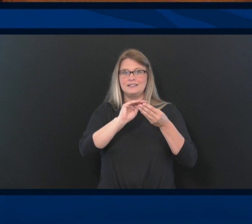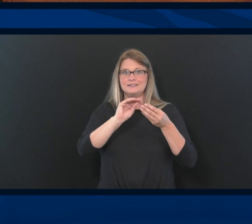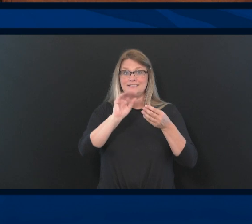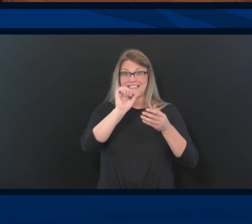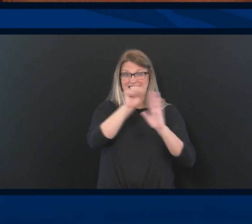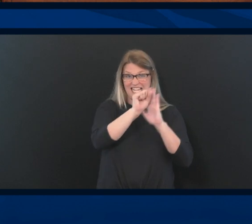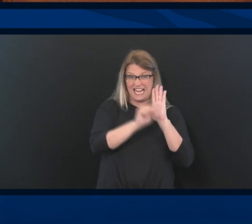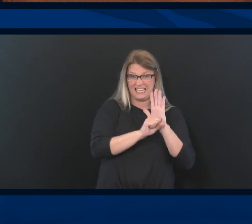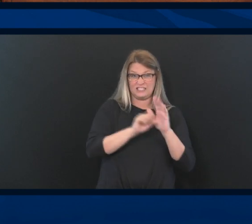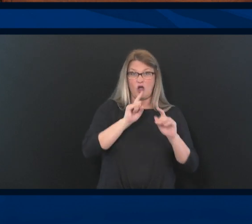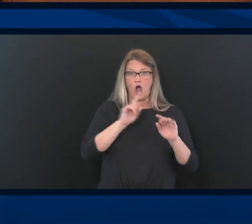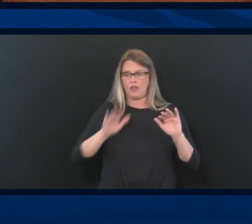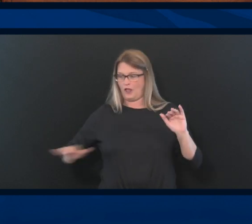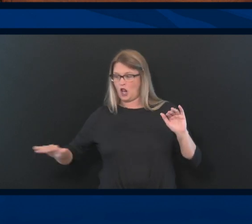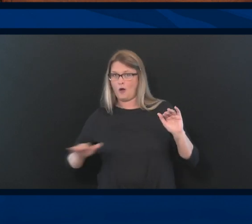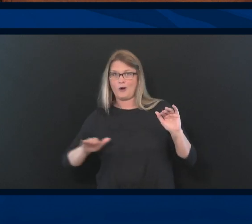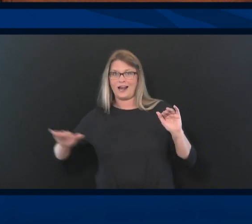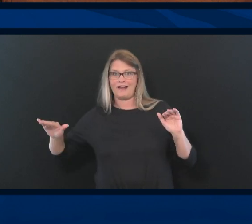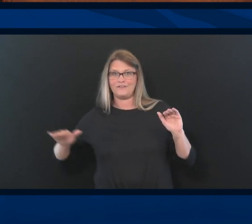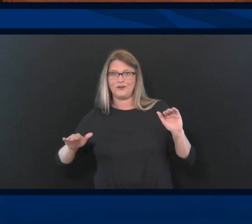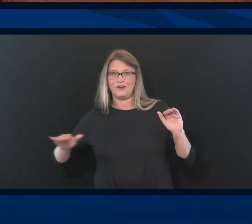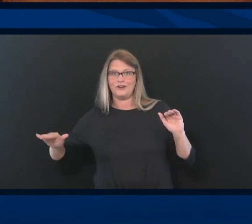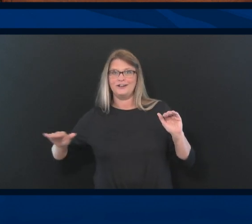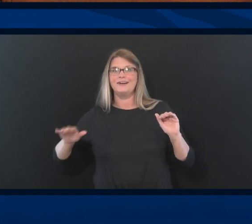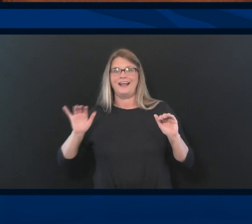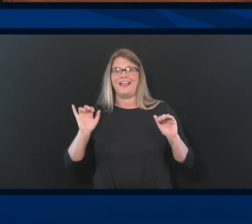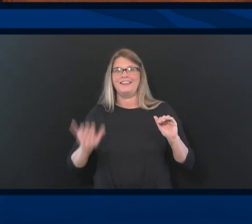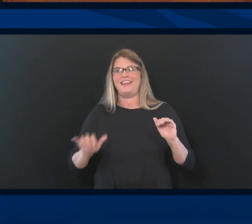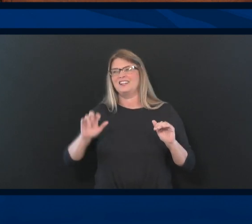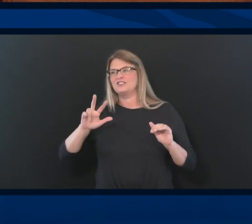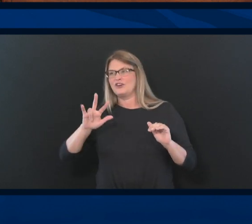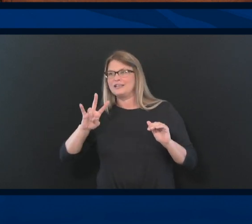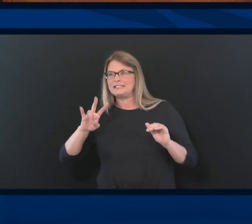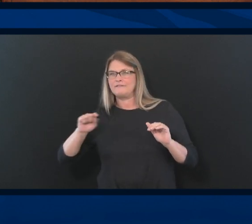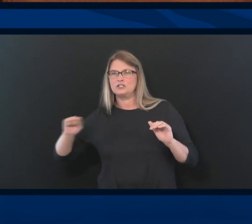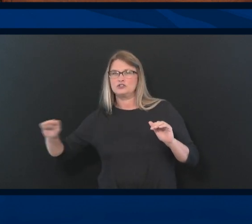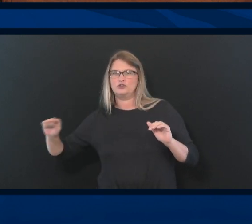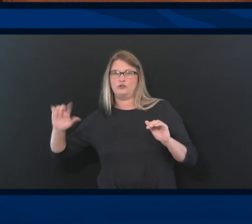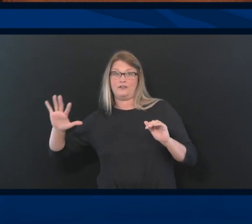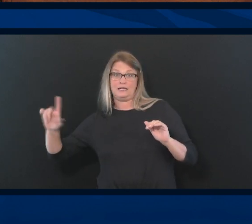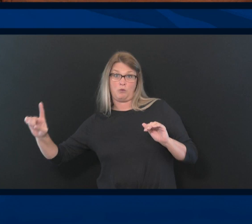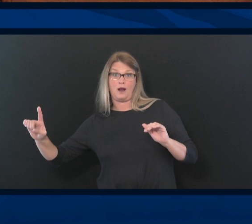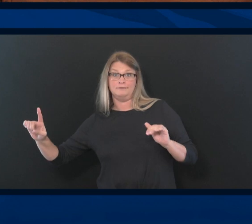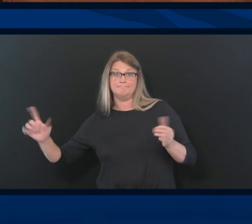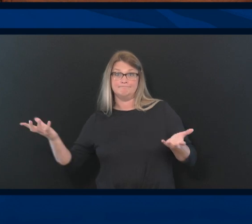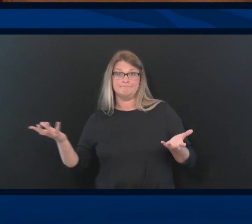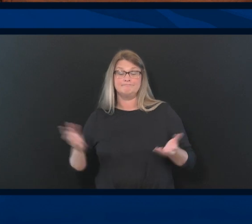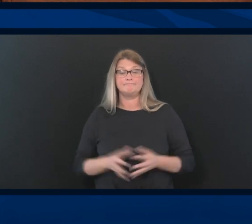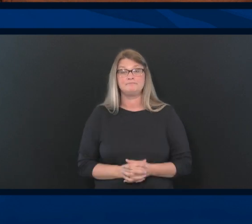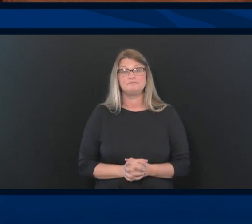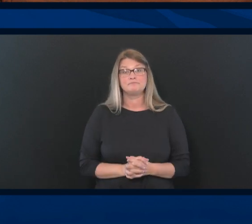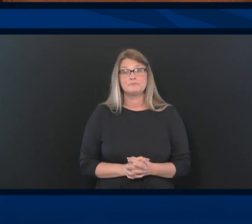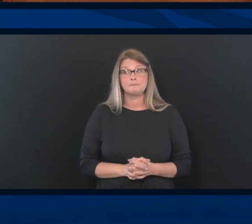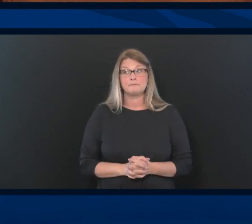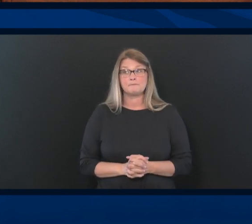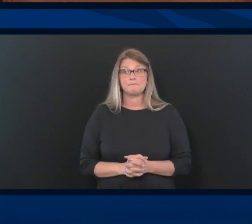lower level are the states that were from 37th to 51st. Now,